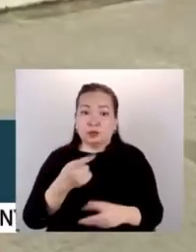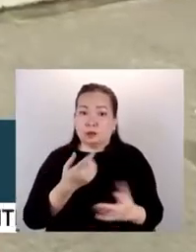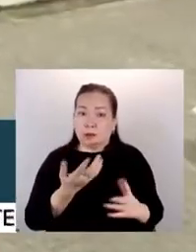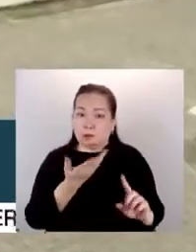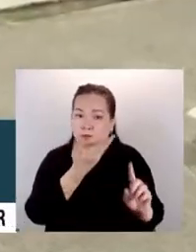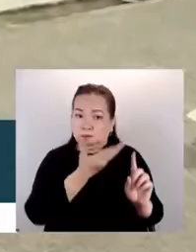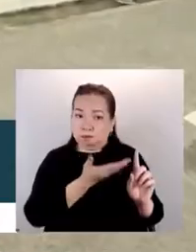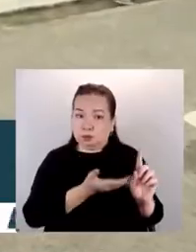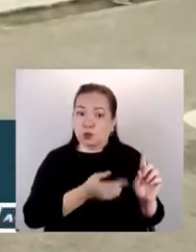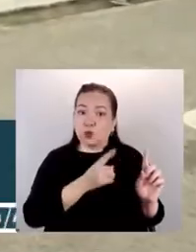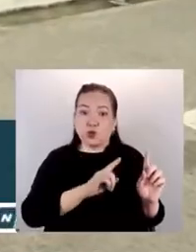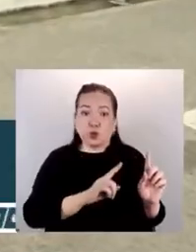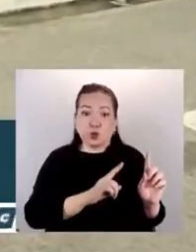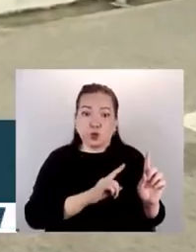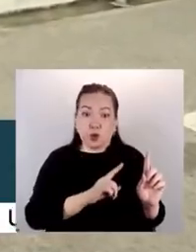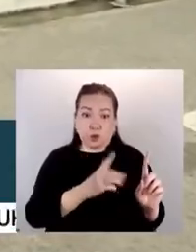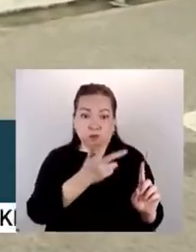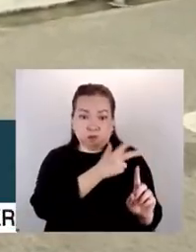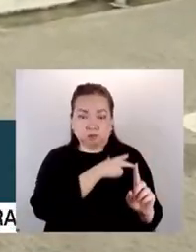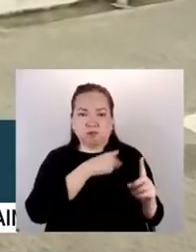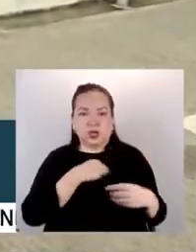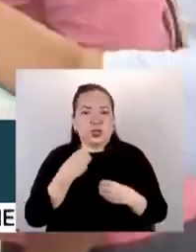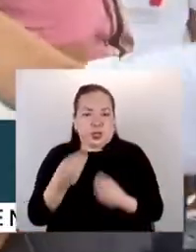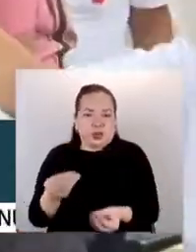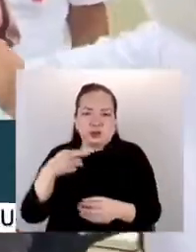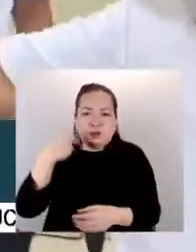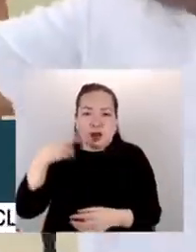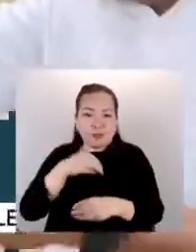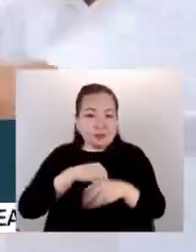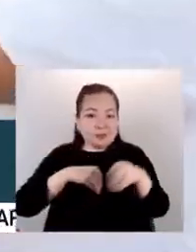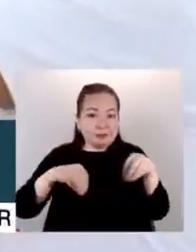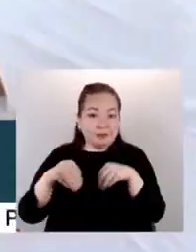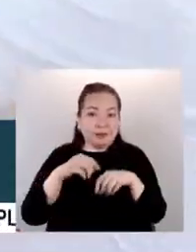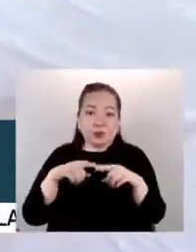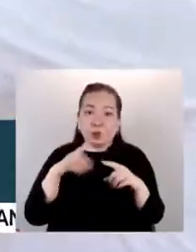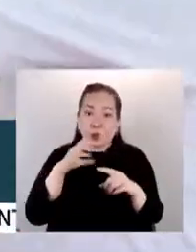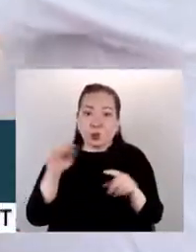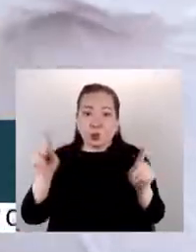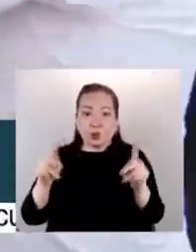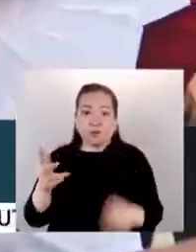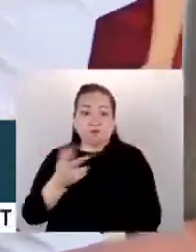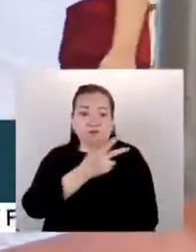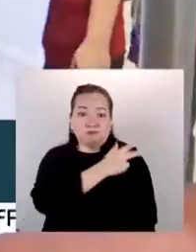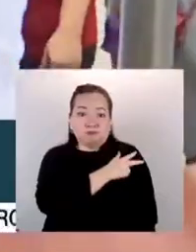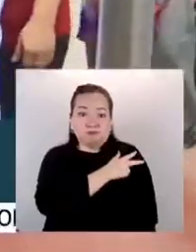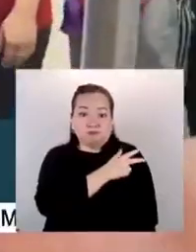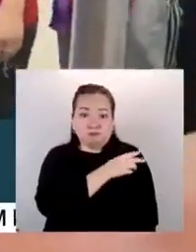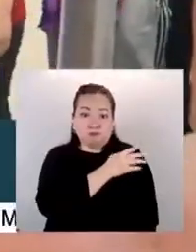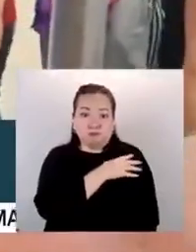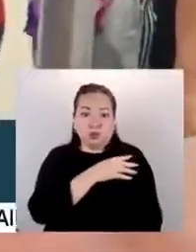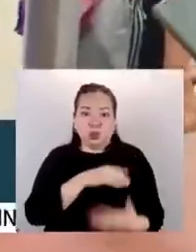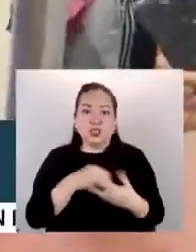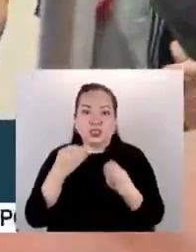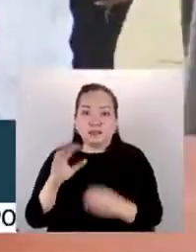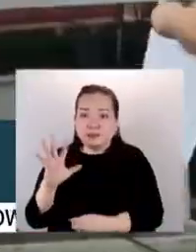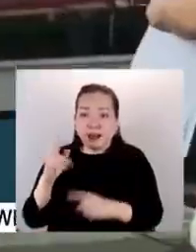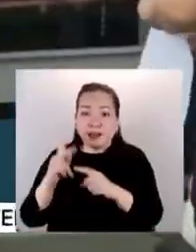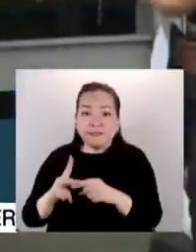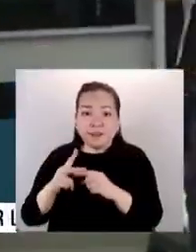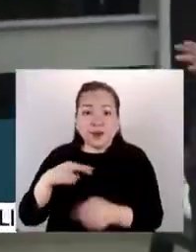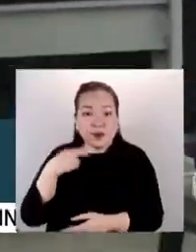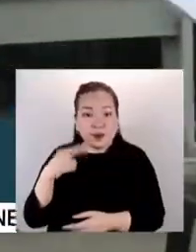Ang Premyo program. Under the program, residents who took their booster shots will be given 5 kilos of rice as